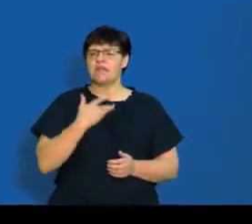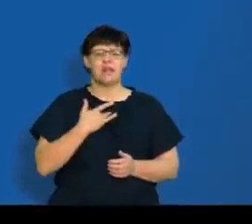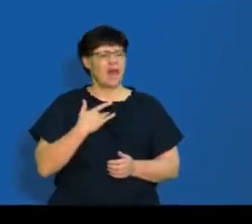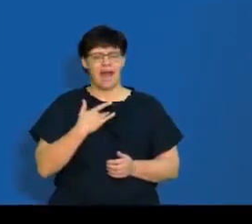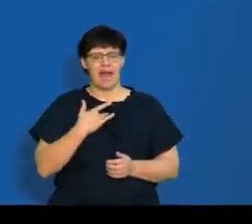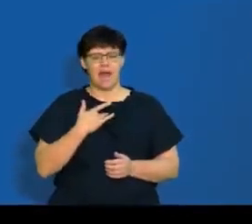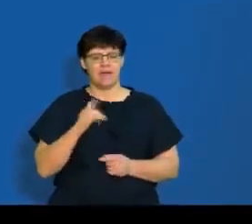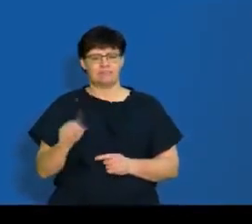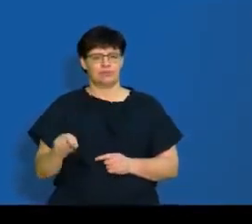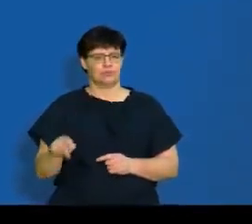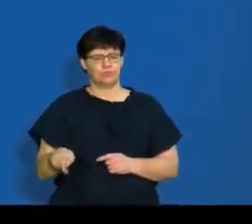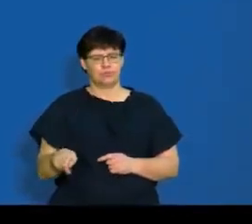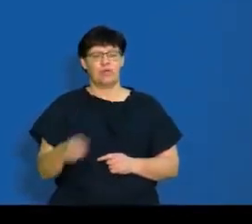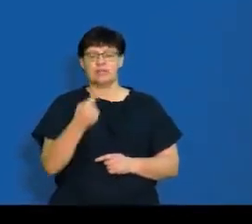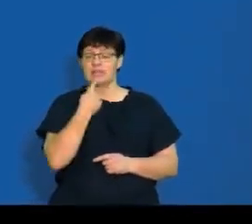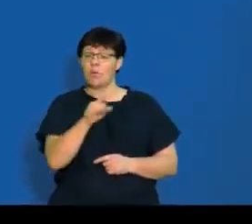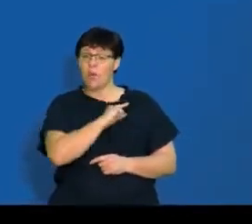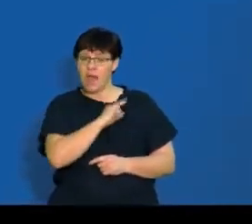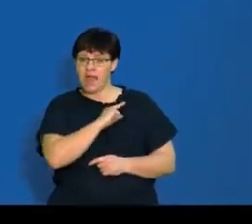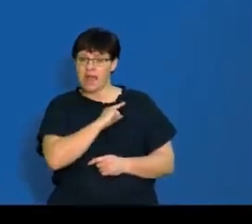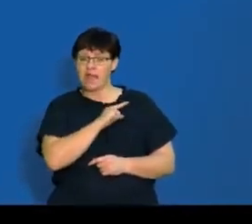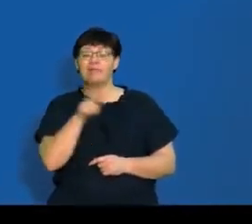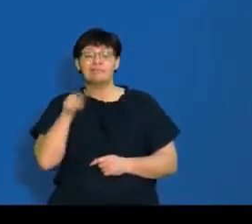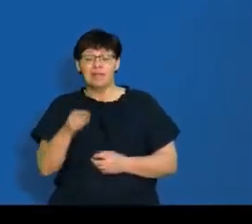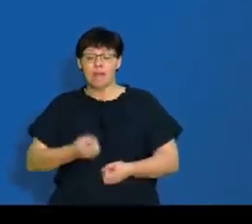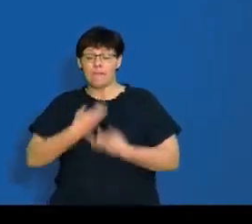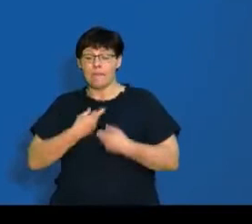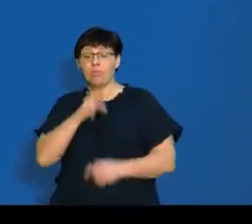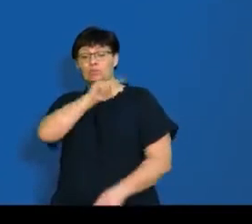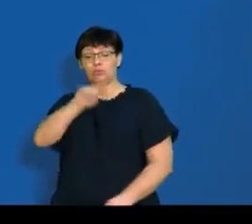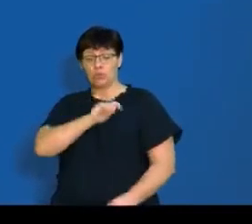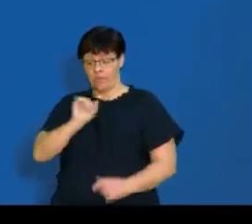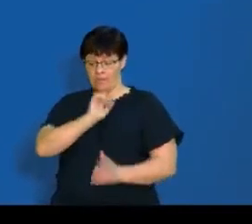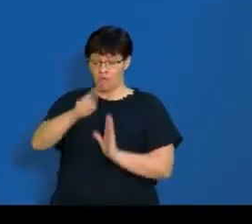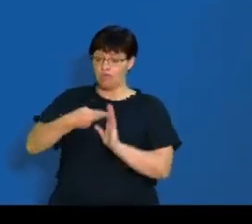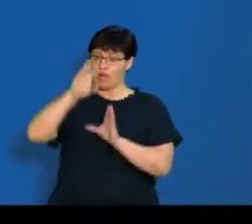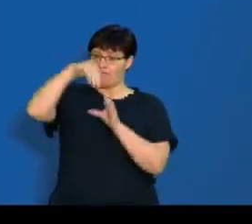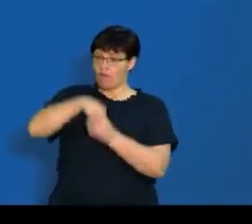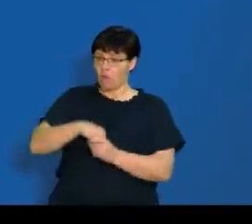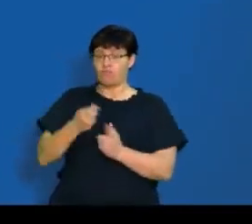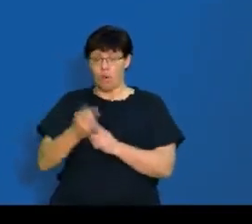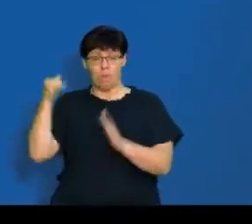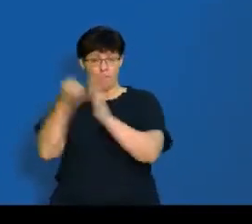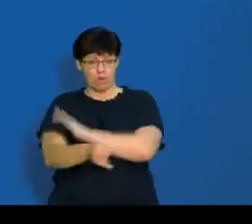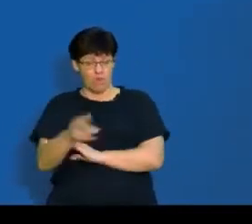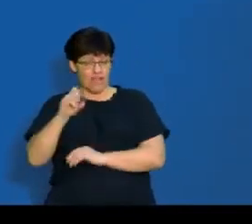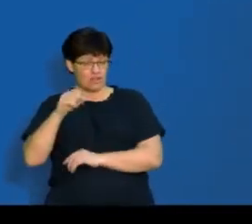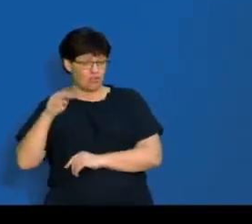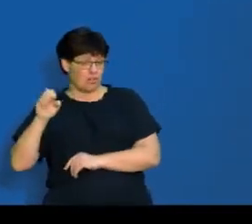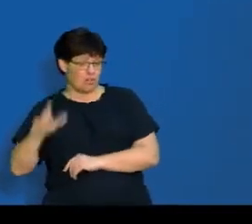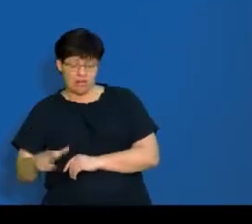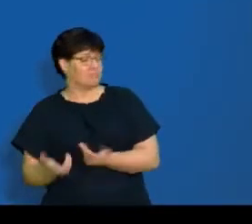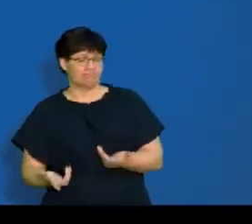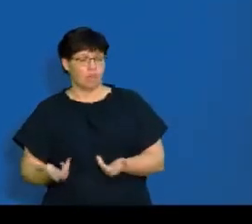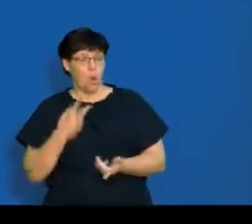not justified, you can say it was because Benson did not tell the truth about the role he played in the murder of Ashley Krill, or there was